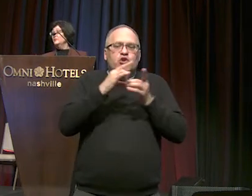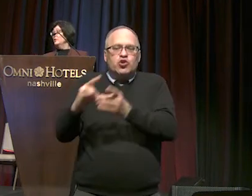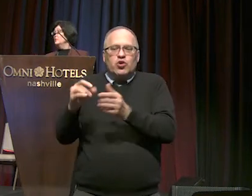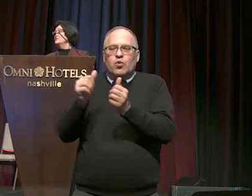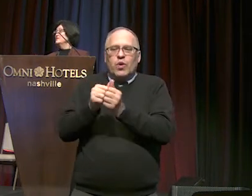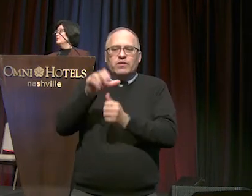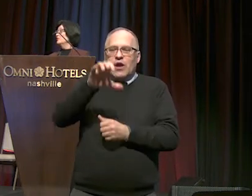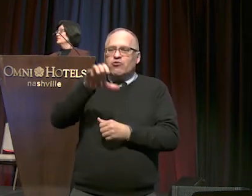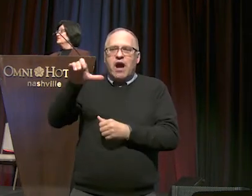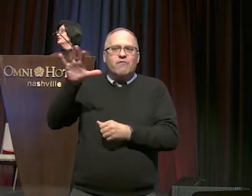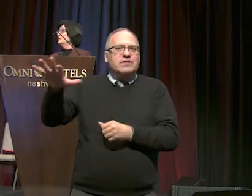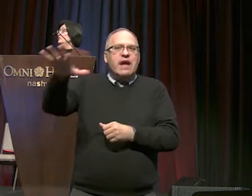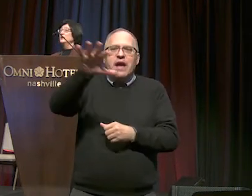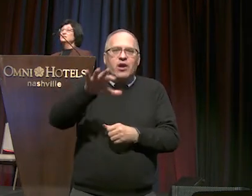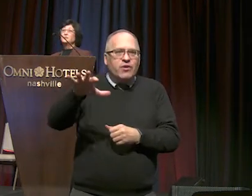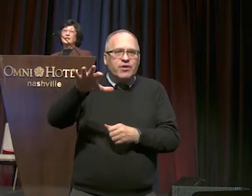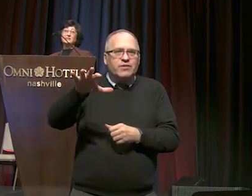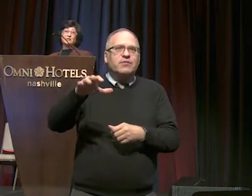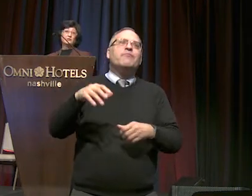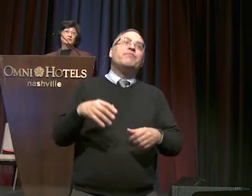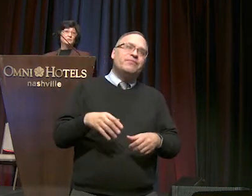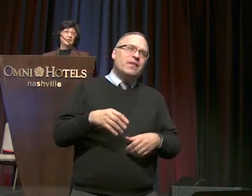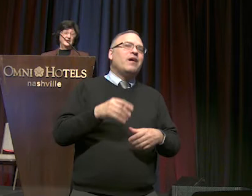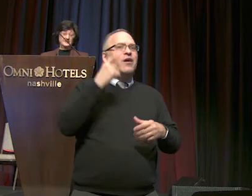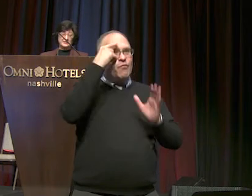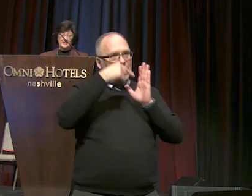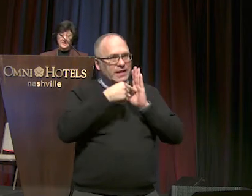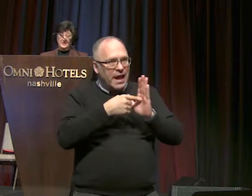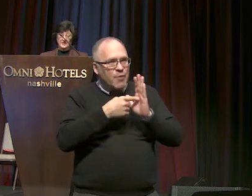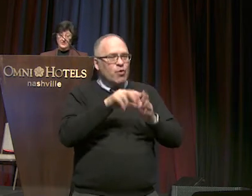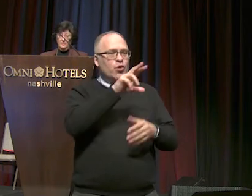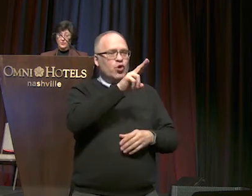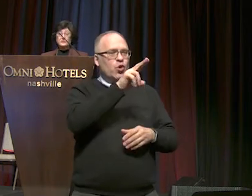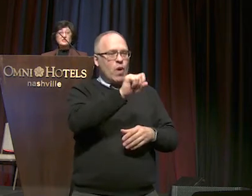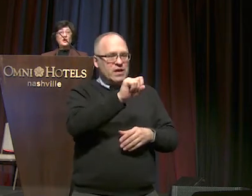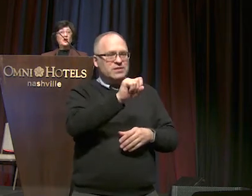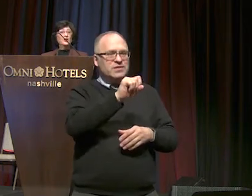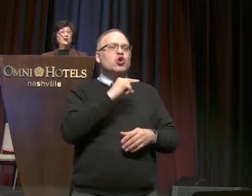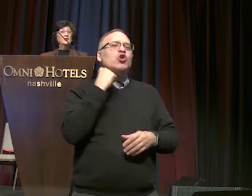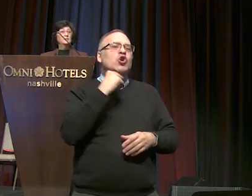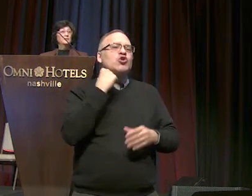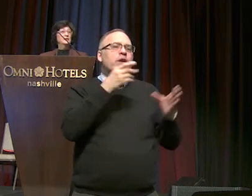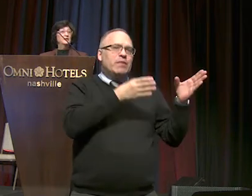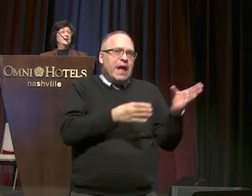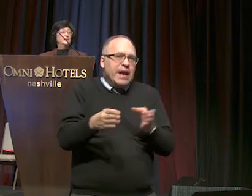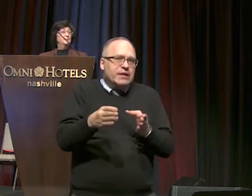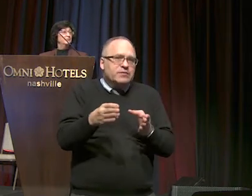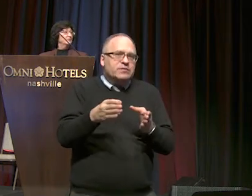One of those is, of course, the US-based clergy plans. Those are